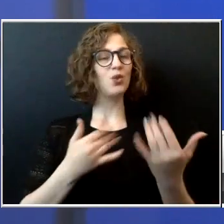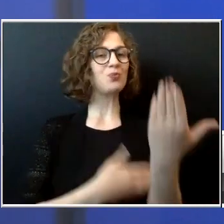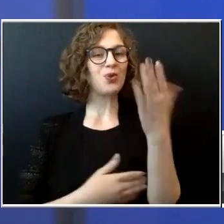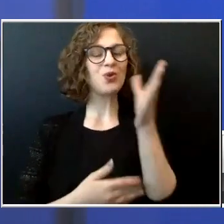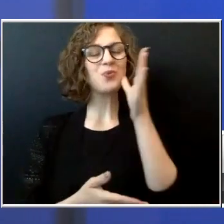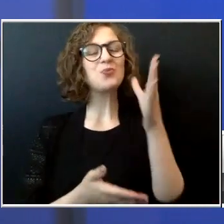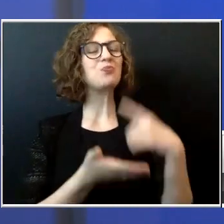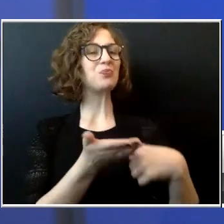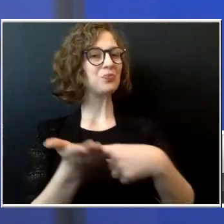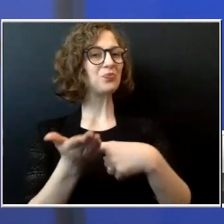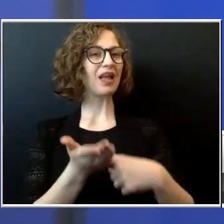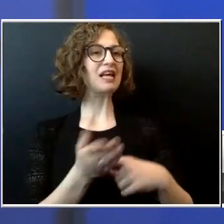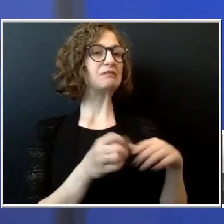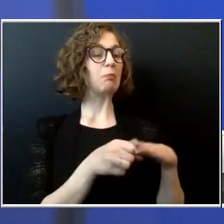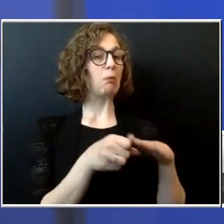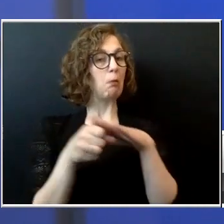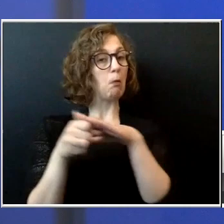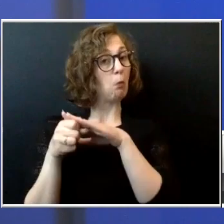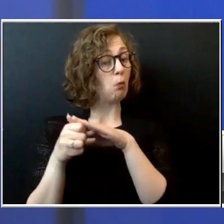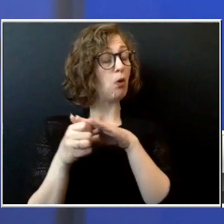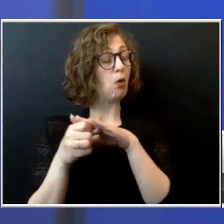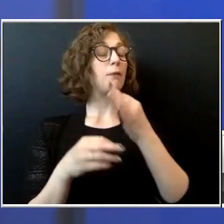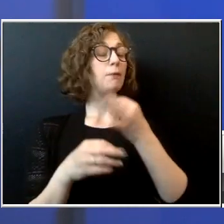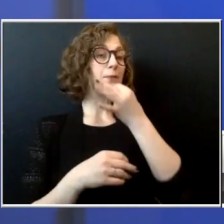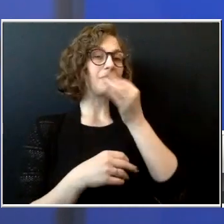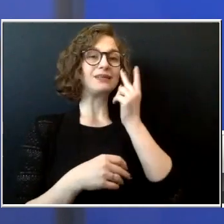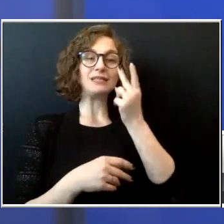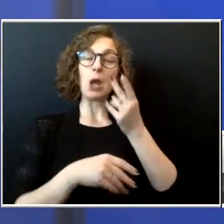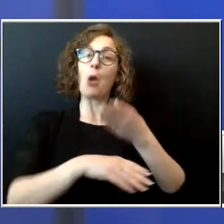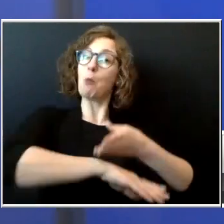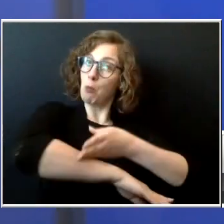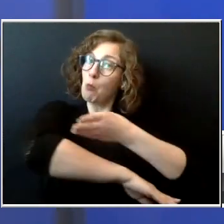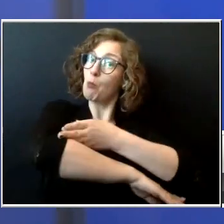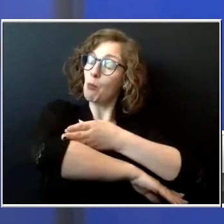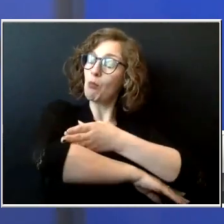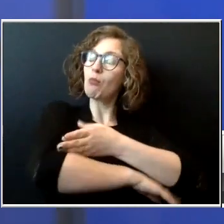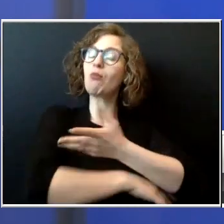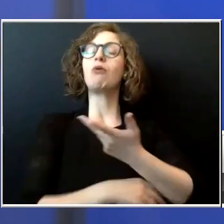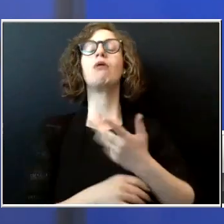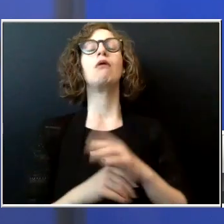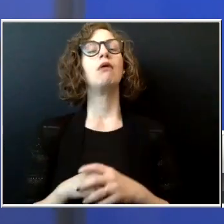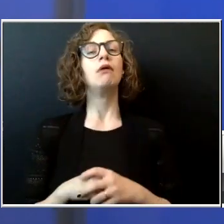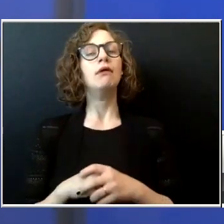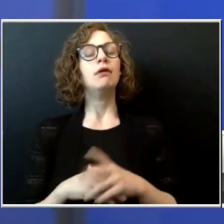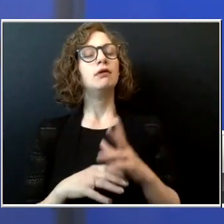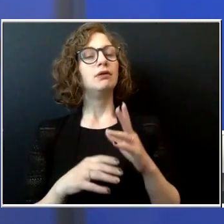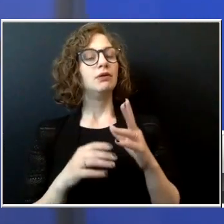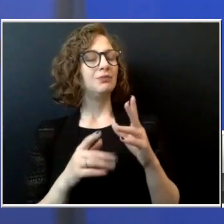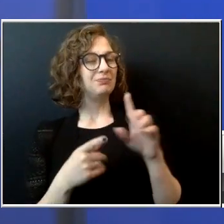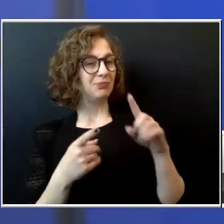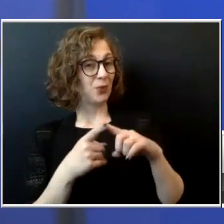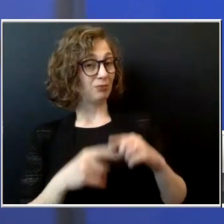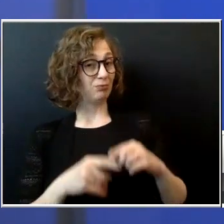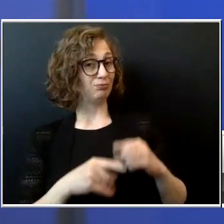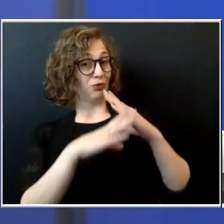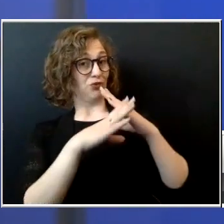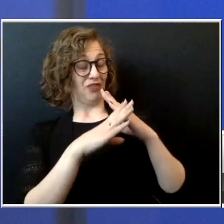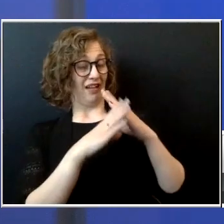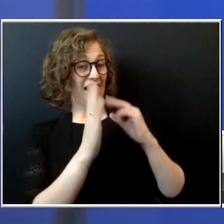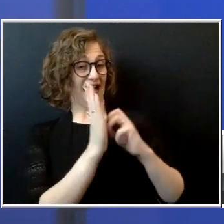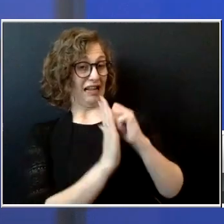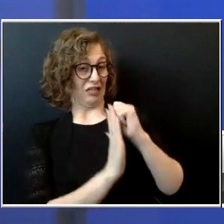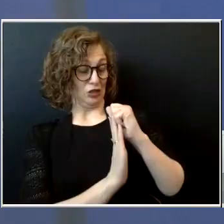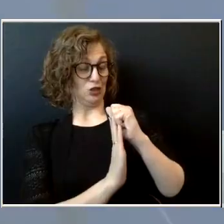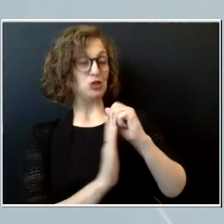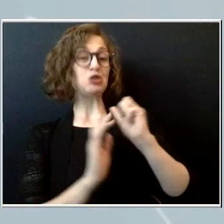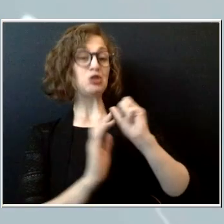in reducing the overall burden that cancer creates. When it comes to preventing cancer, see how many of these risk-reducing tips that you